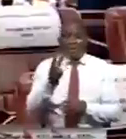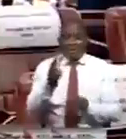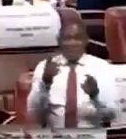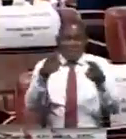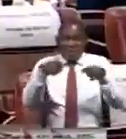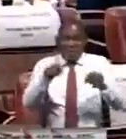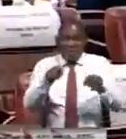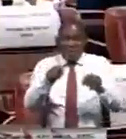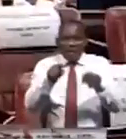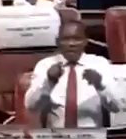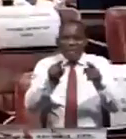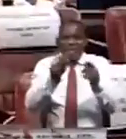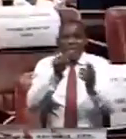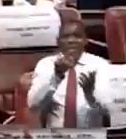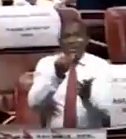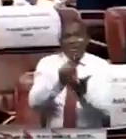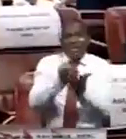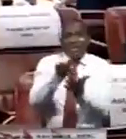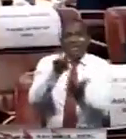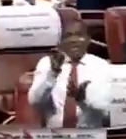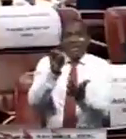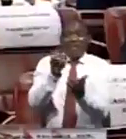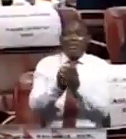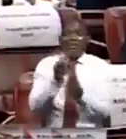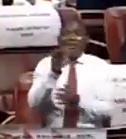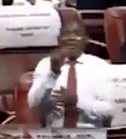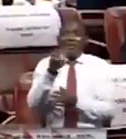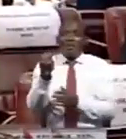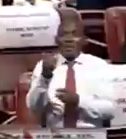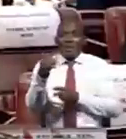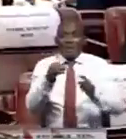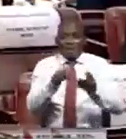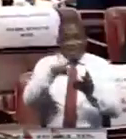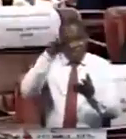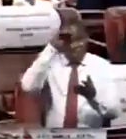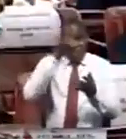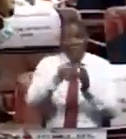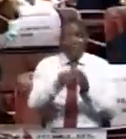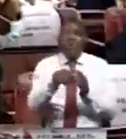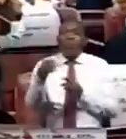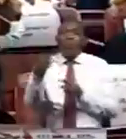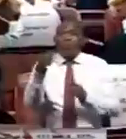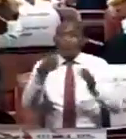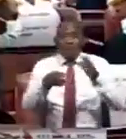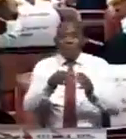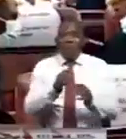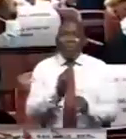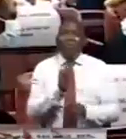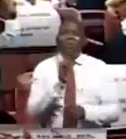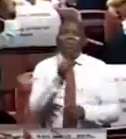he makes that election at the case management stage, and the court has made an order